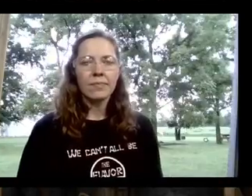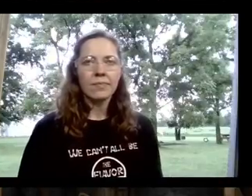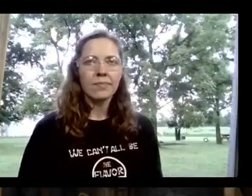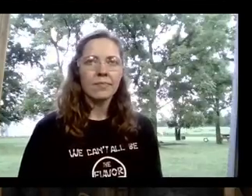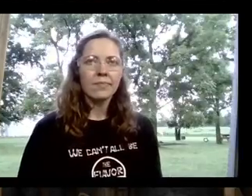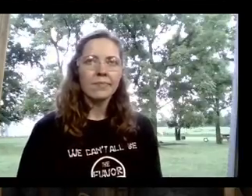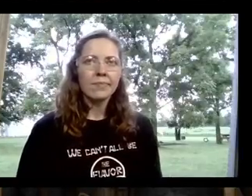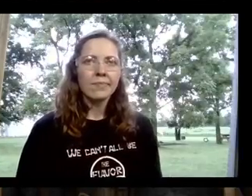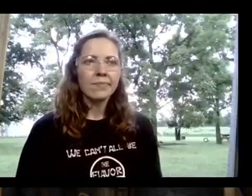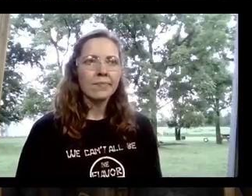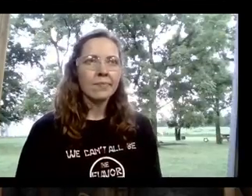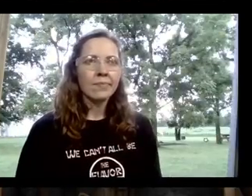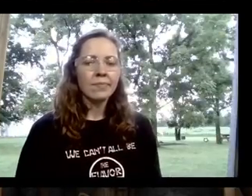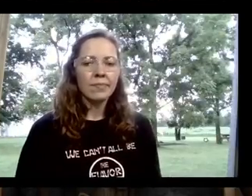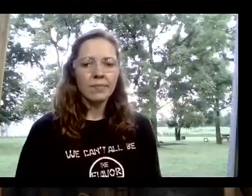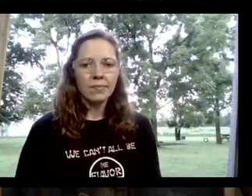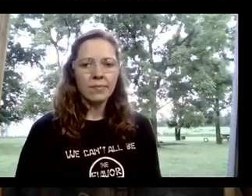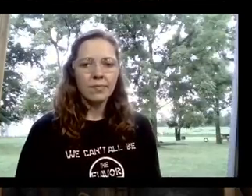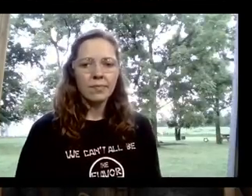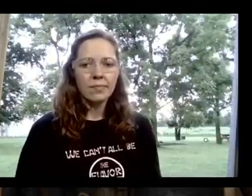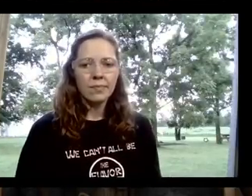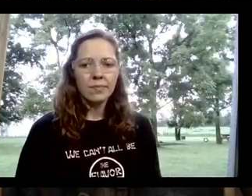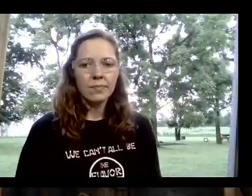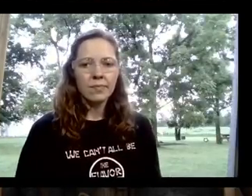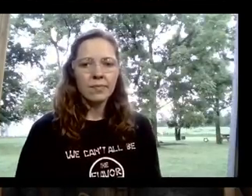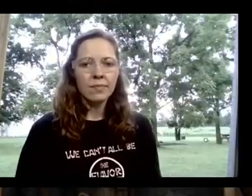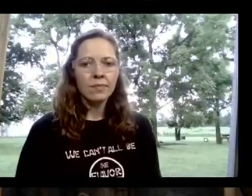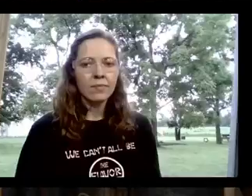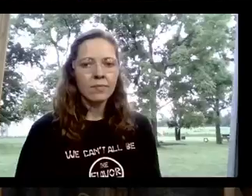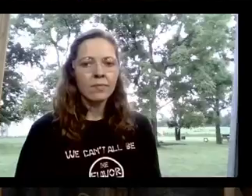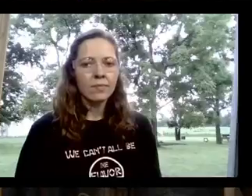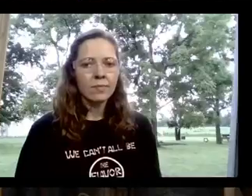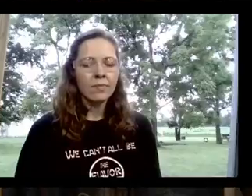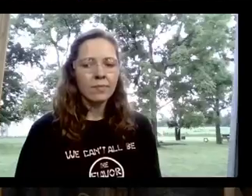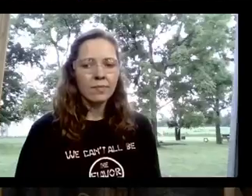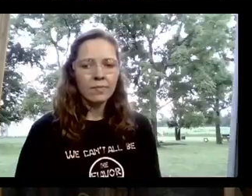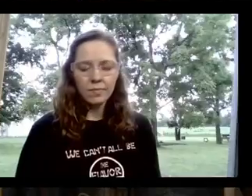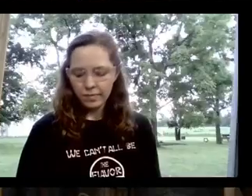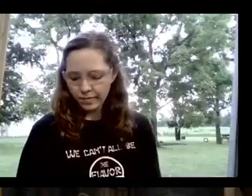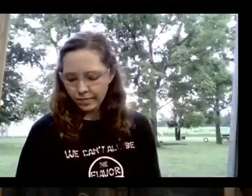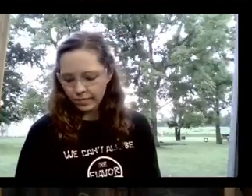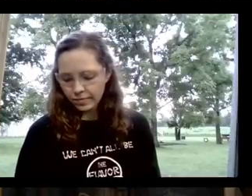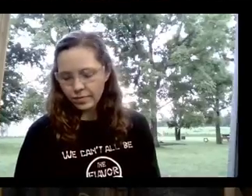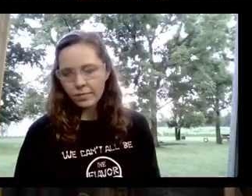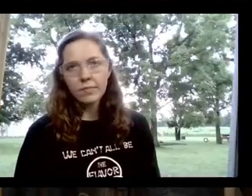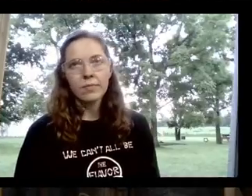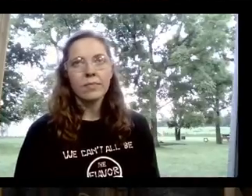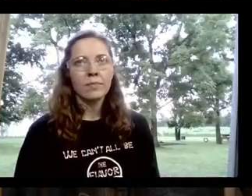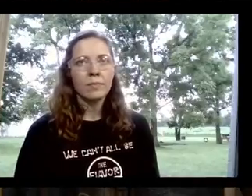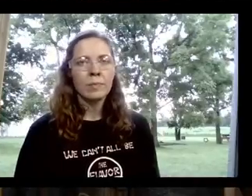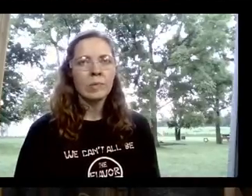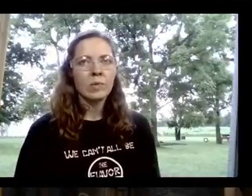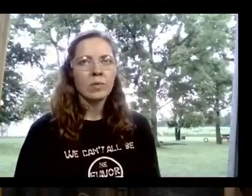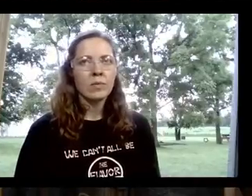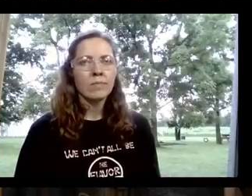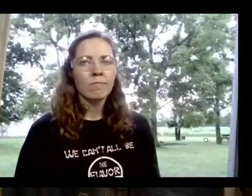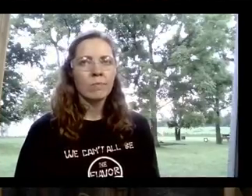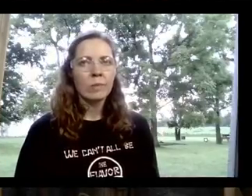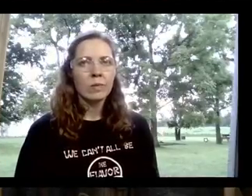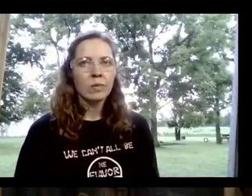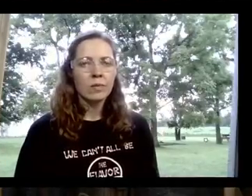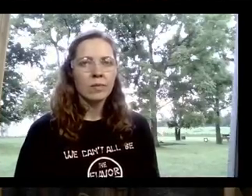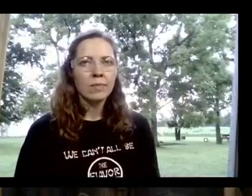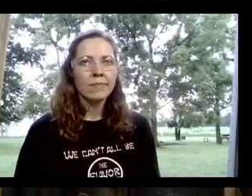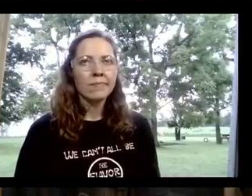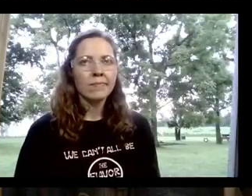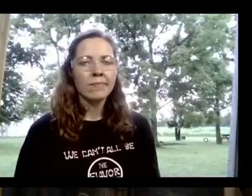up. It still needs to be refined, and a few more forge welds taken on it. So it's been shelved. Most